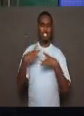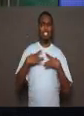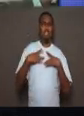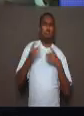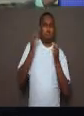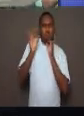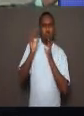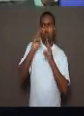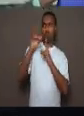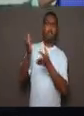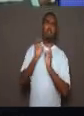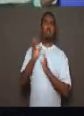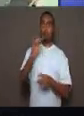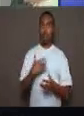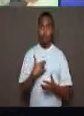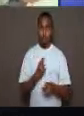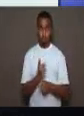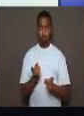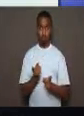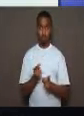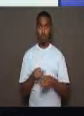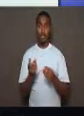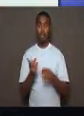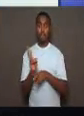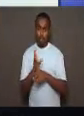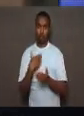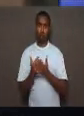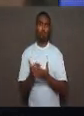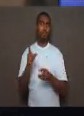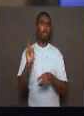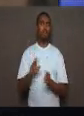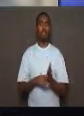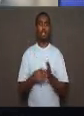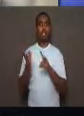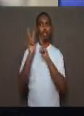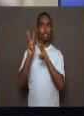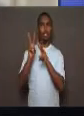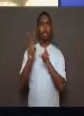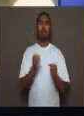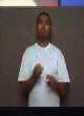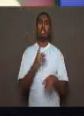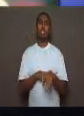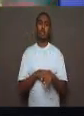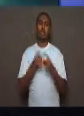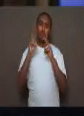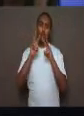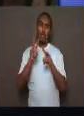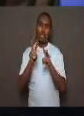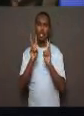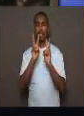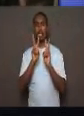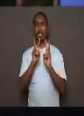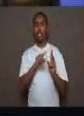like. Since films cost money to see in theaters, often we will seek out a